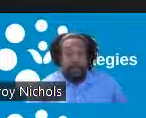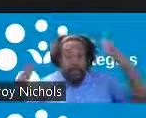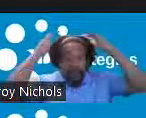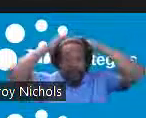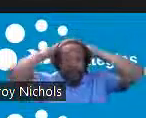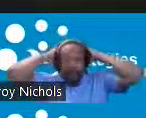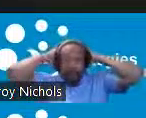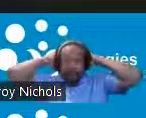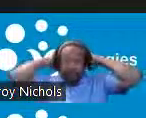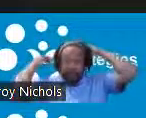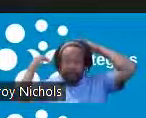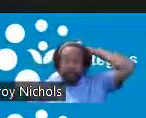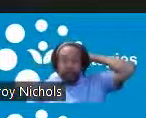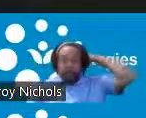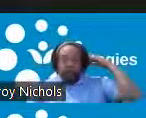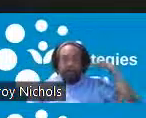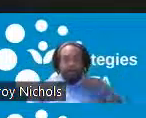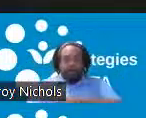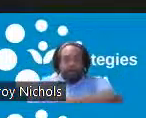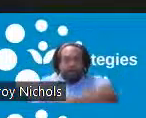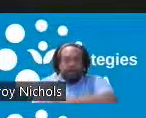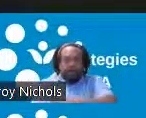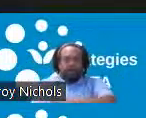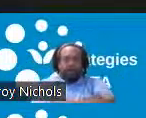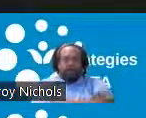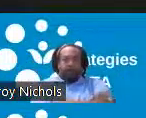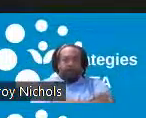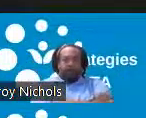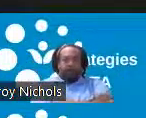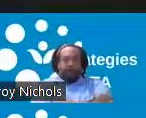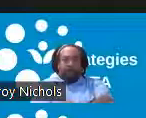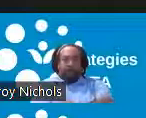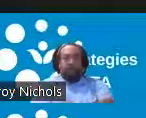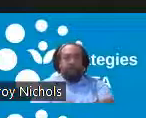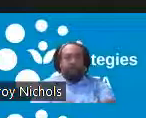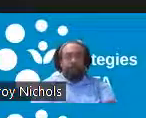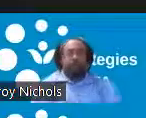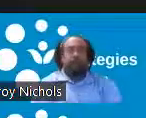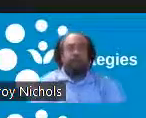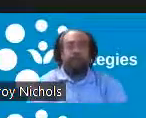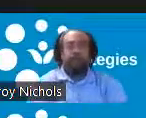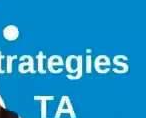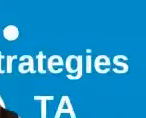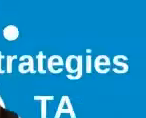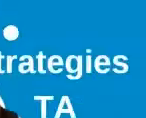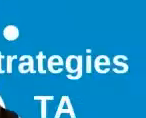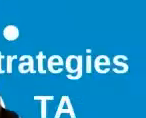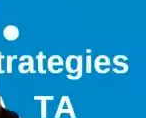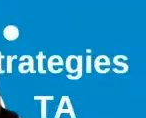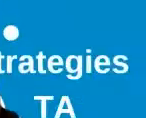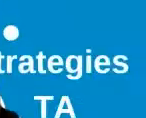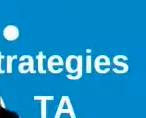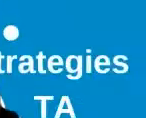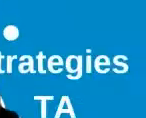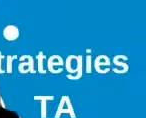background noise. You can stop or start a video. We will be having some breakout sessions. We'll talk about that in just a minute.